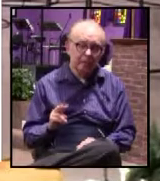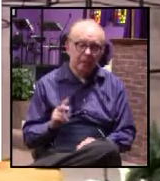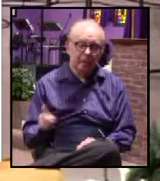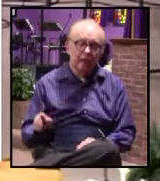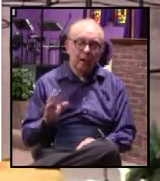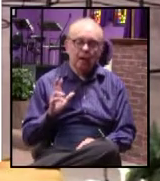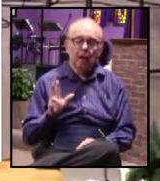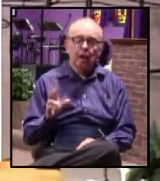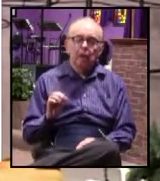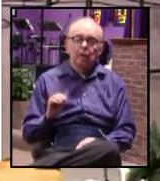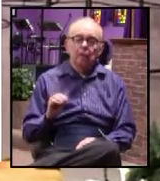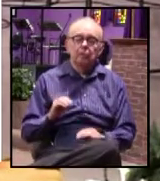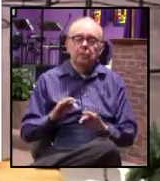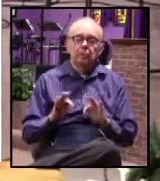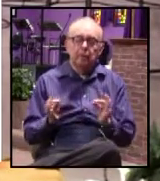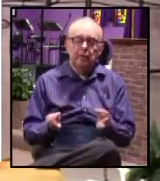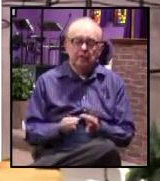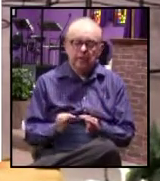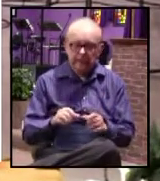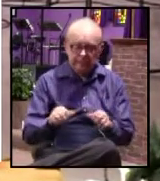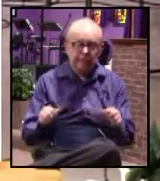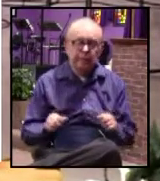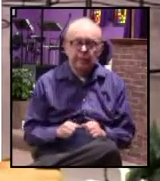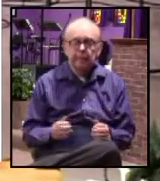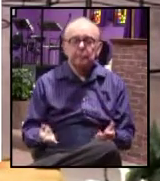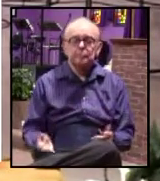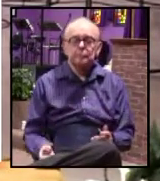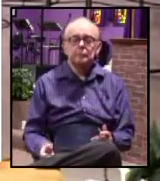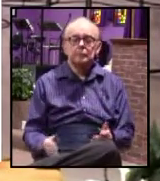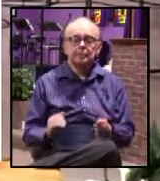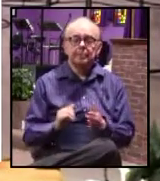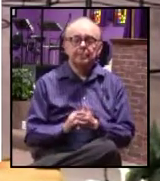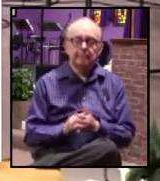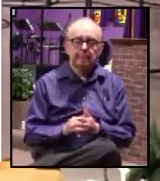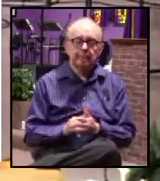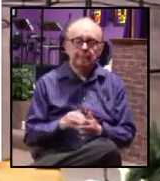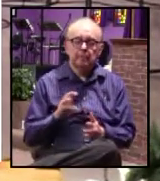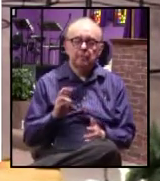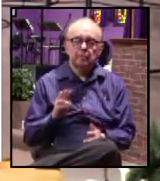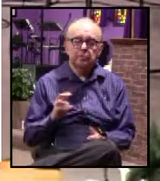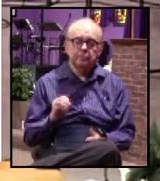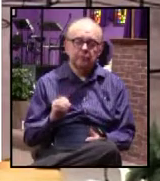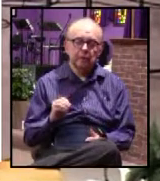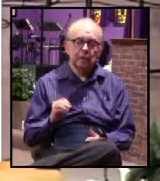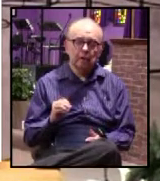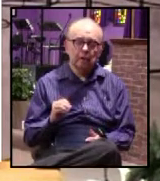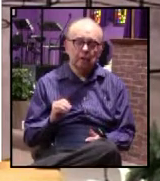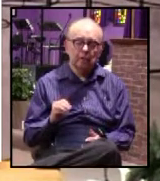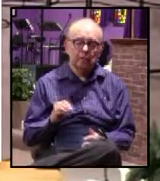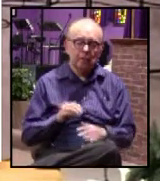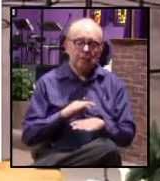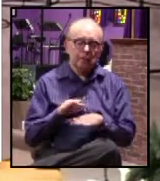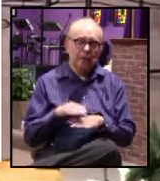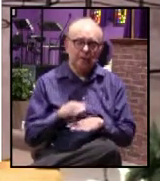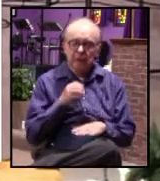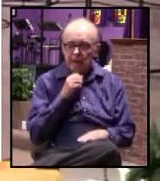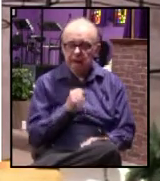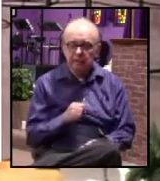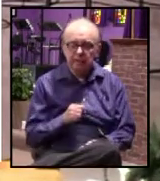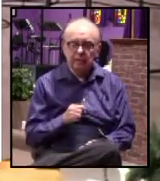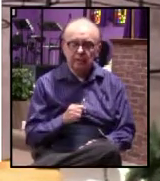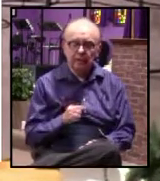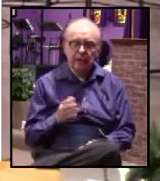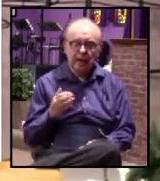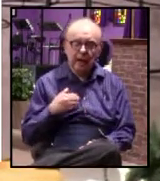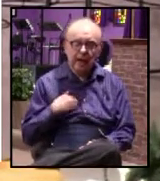There are 30 families in this area that are 60 and above